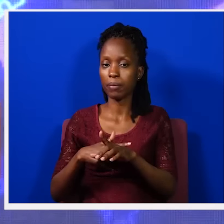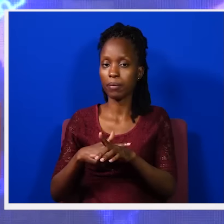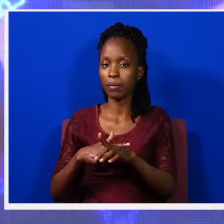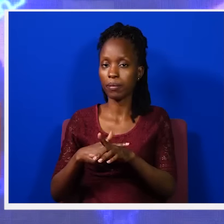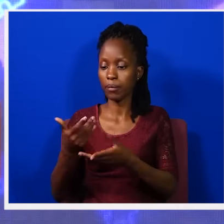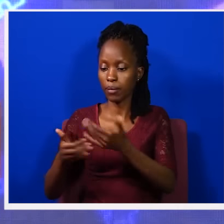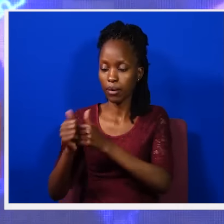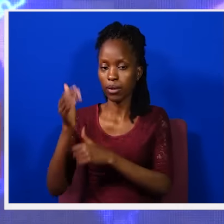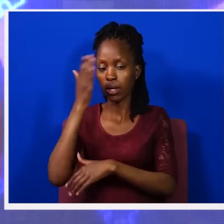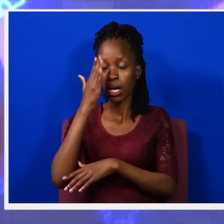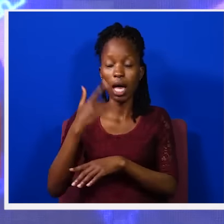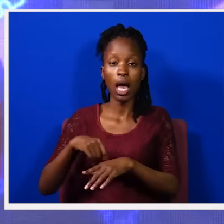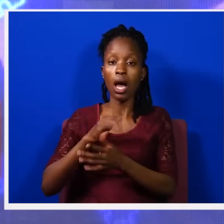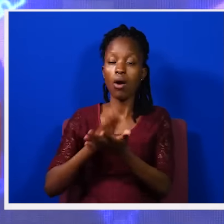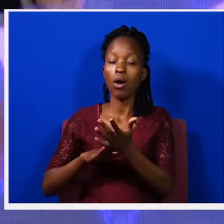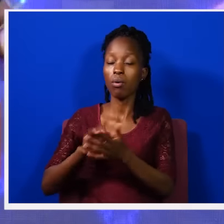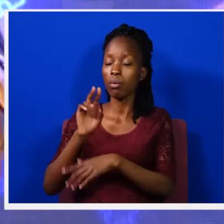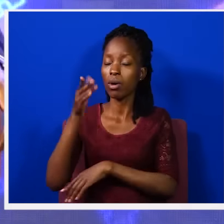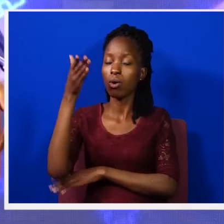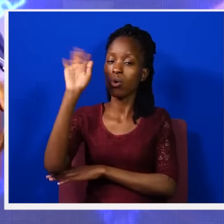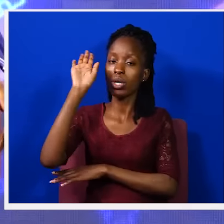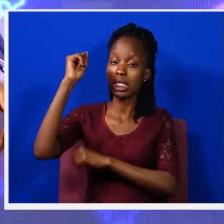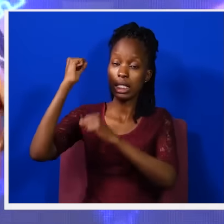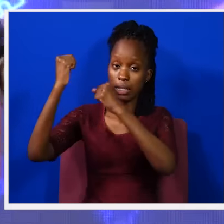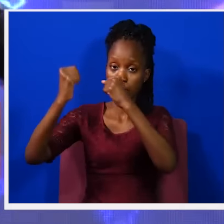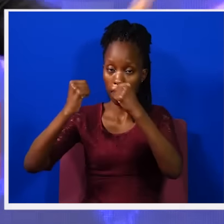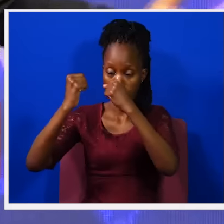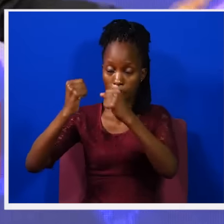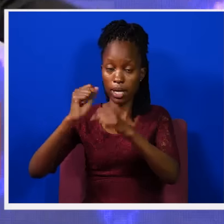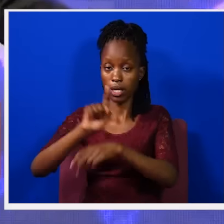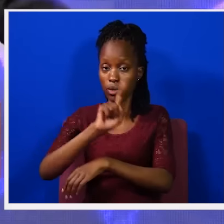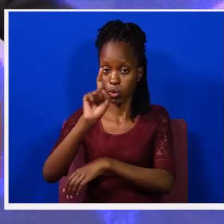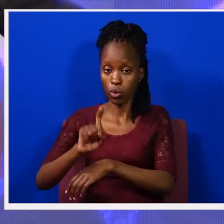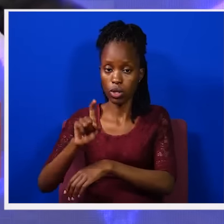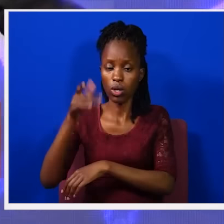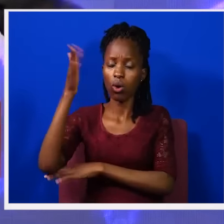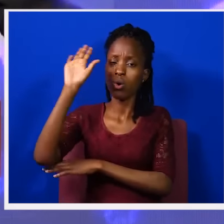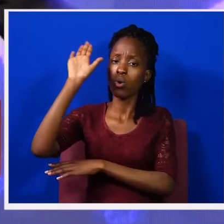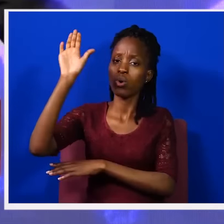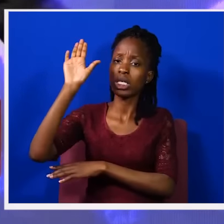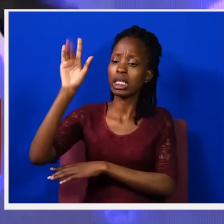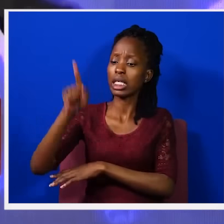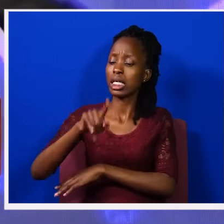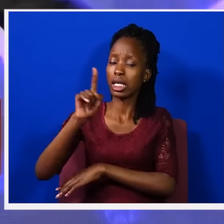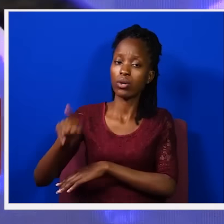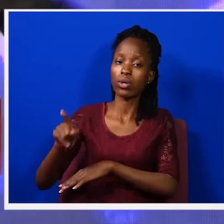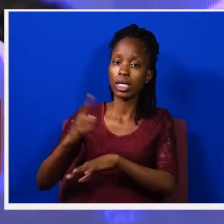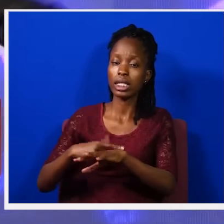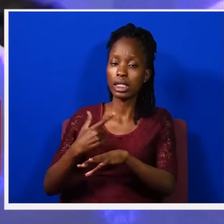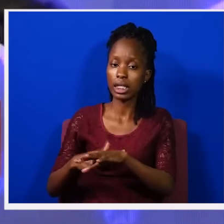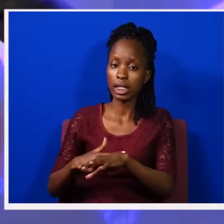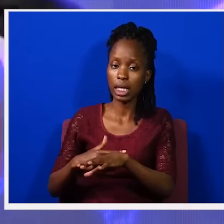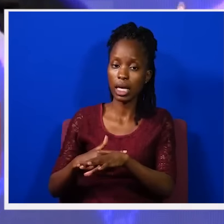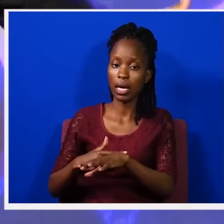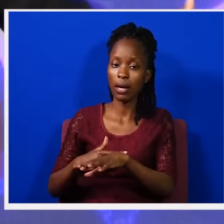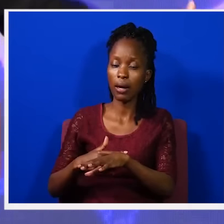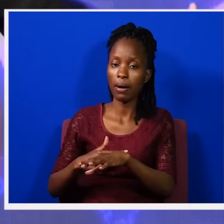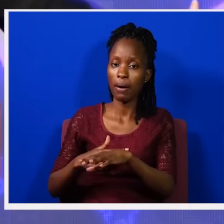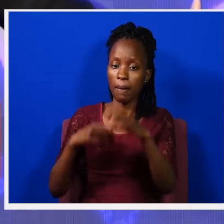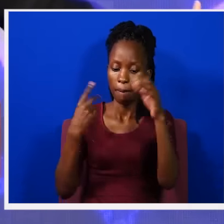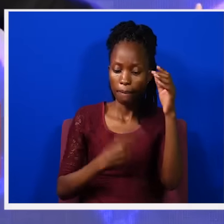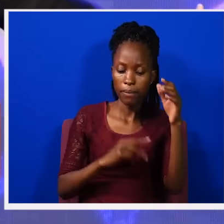comment is, no, God is sovereign. The question is God committing an injustice by dealing with the rest of the